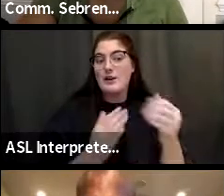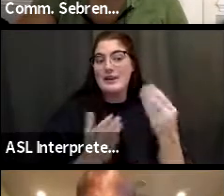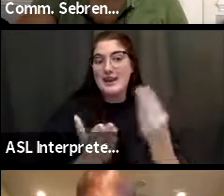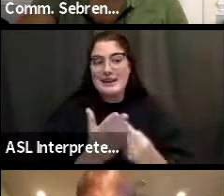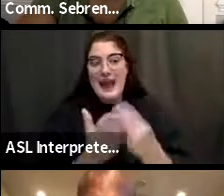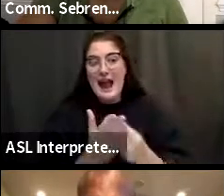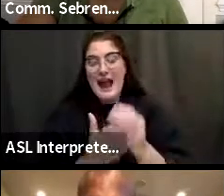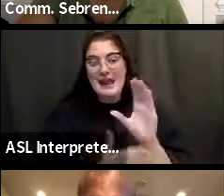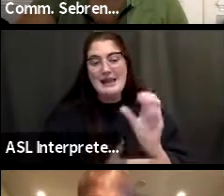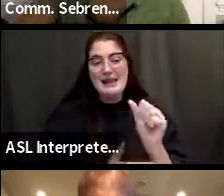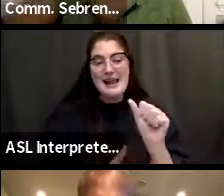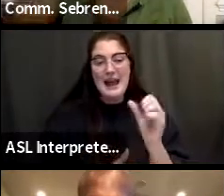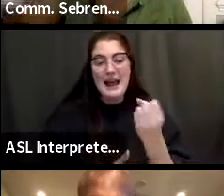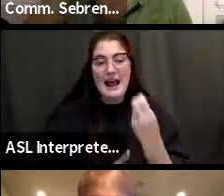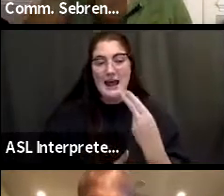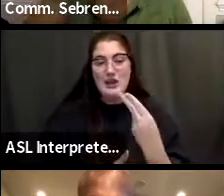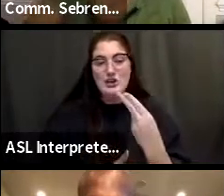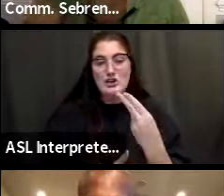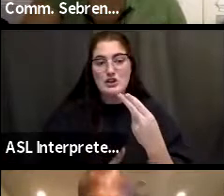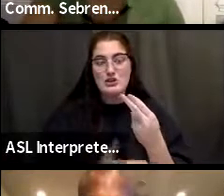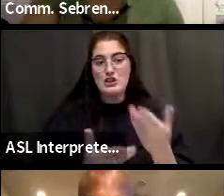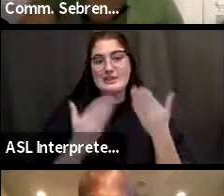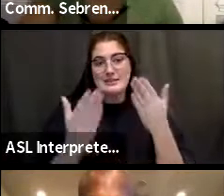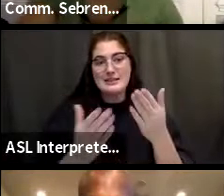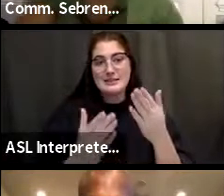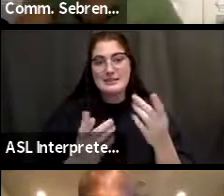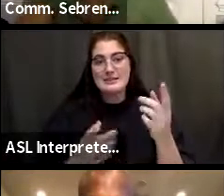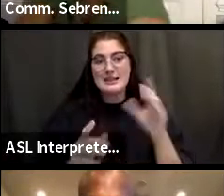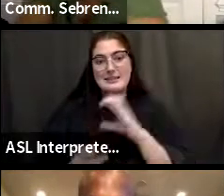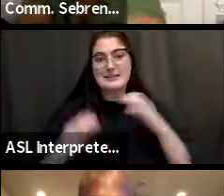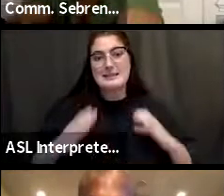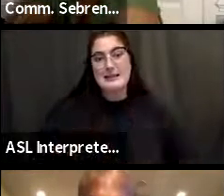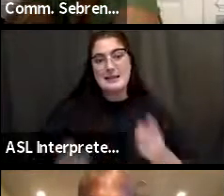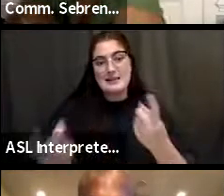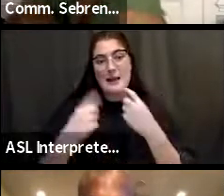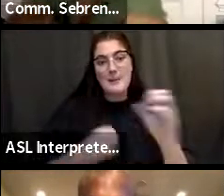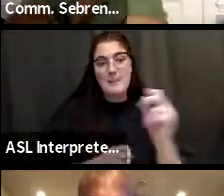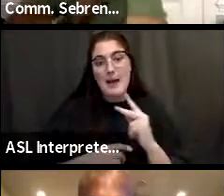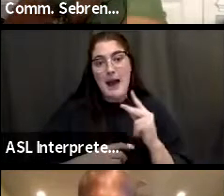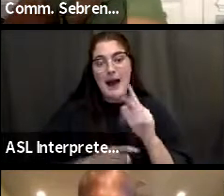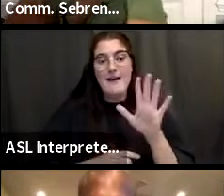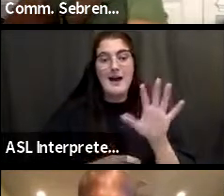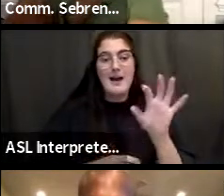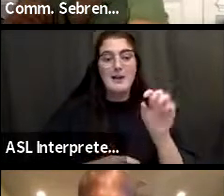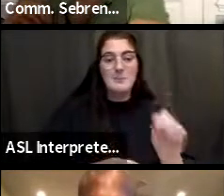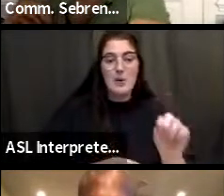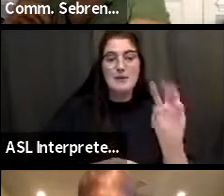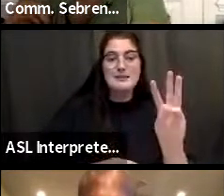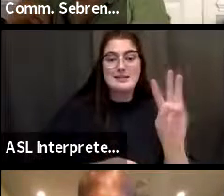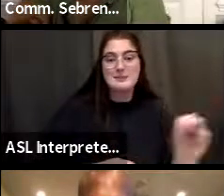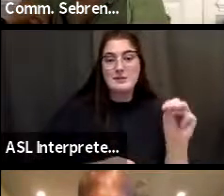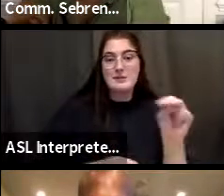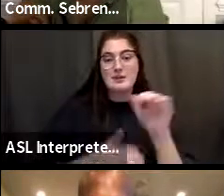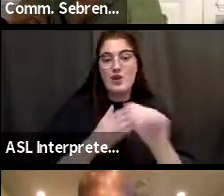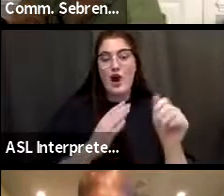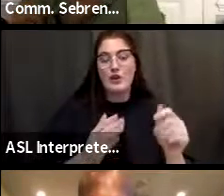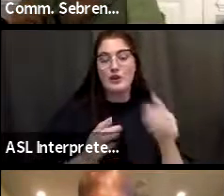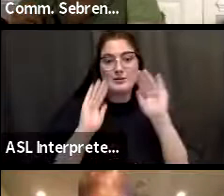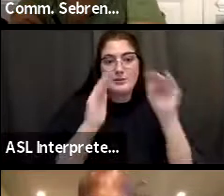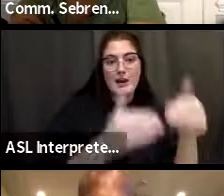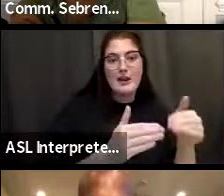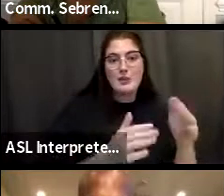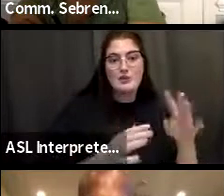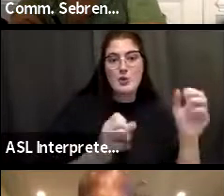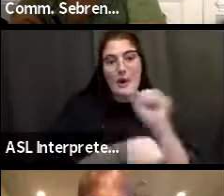returning citizens, $5.6 million to create dedicated employment opportunities,